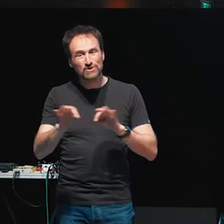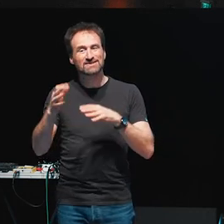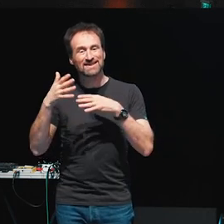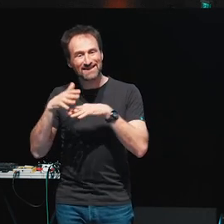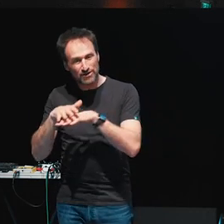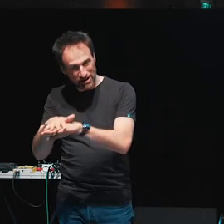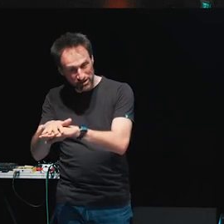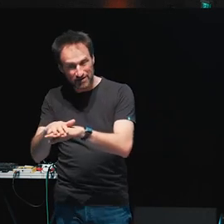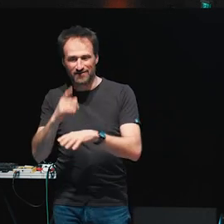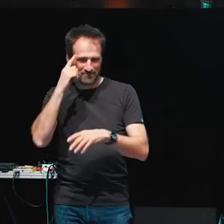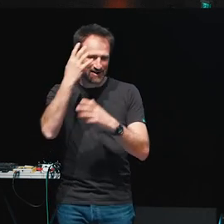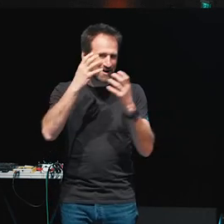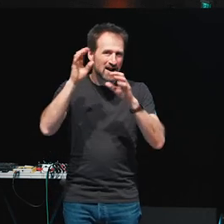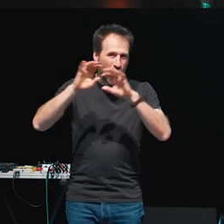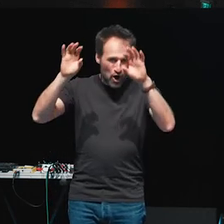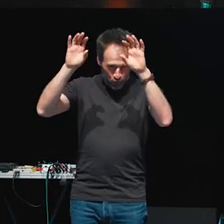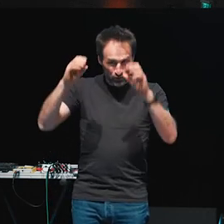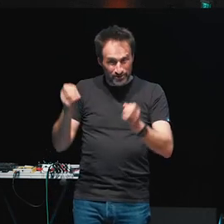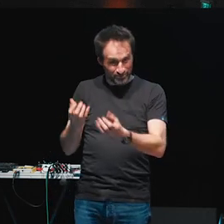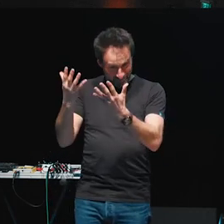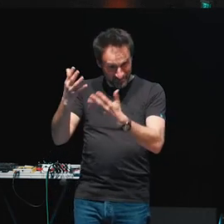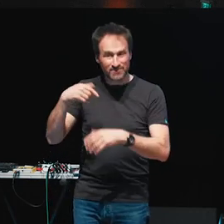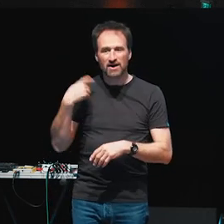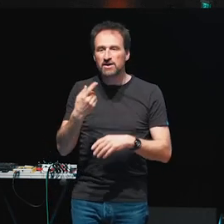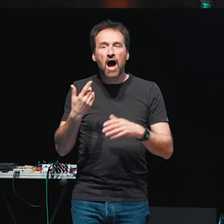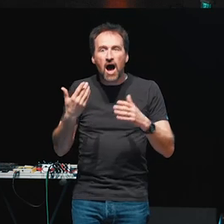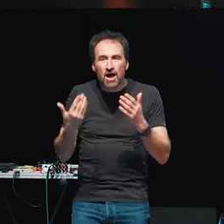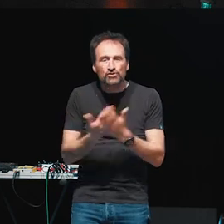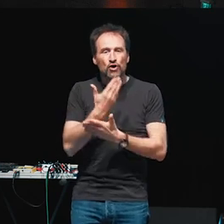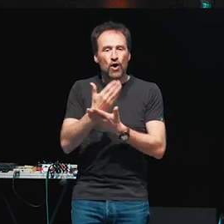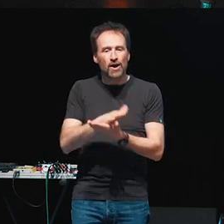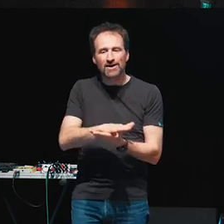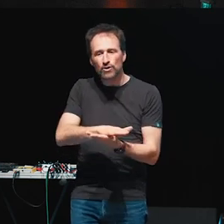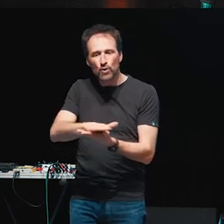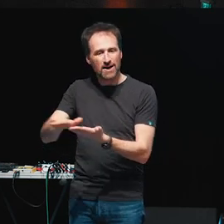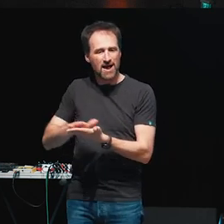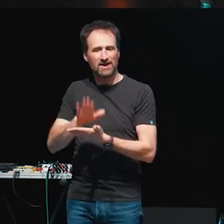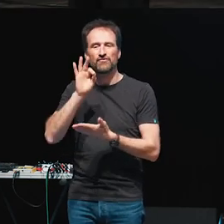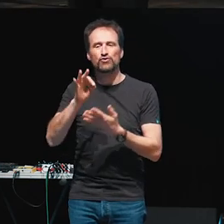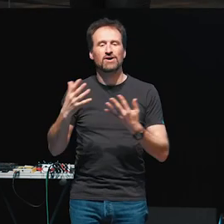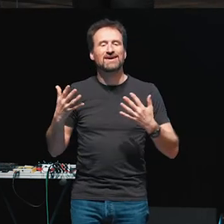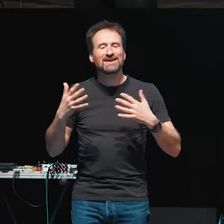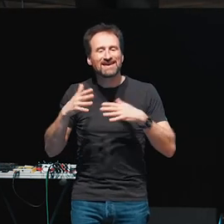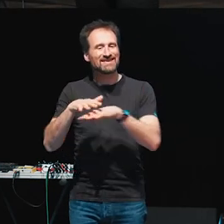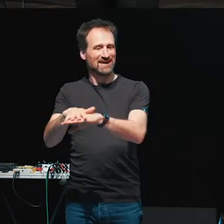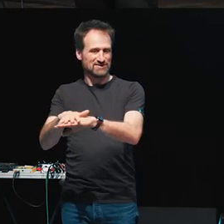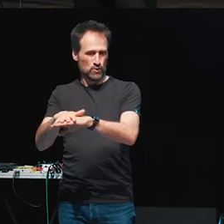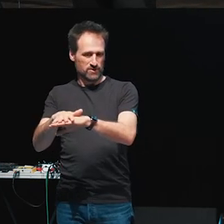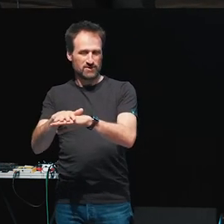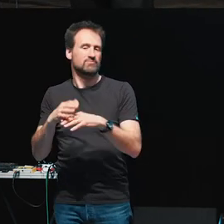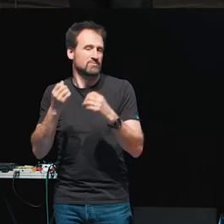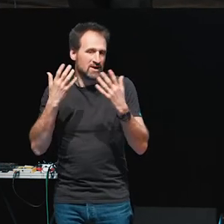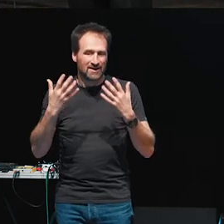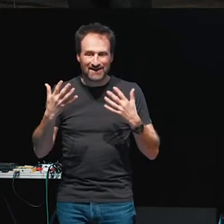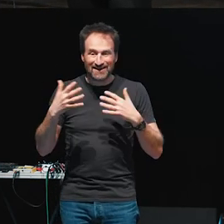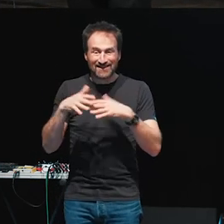with the advent of the cloud, we actually laid a new foundation for integration. So integration was much simpler